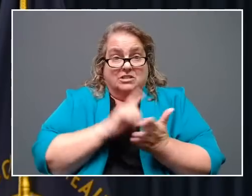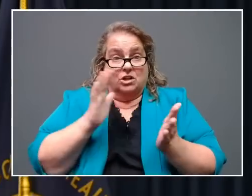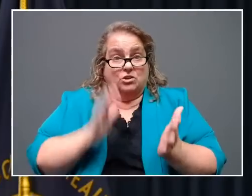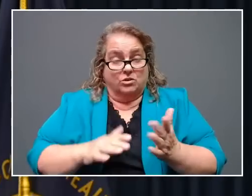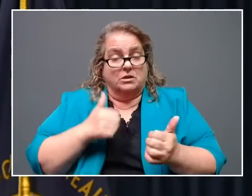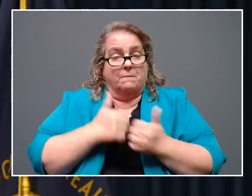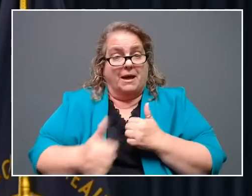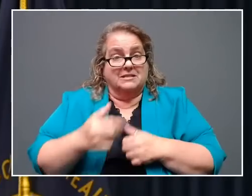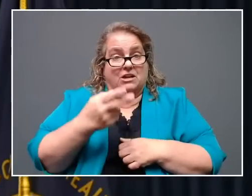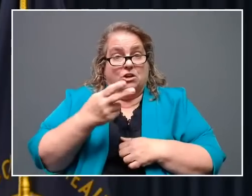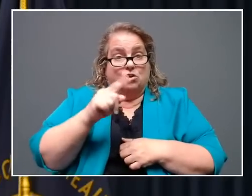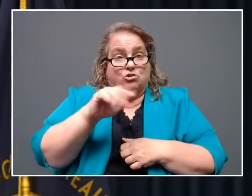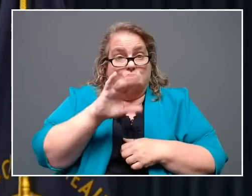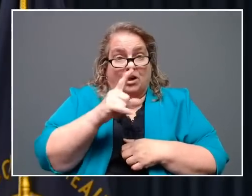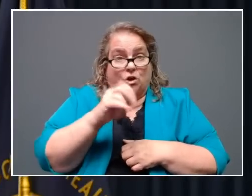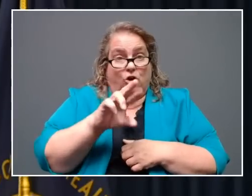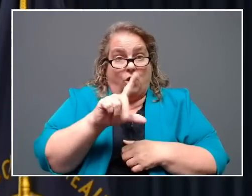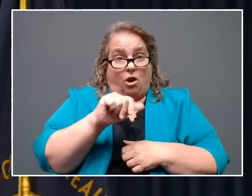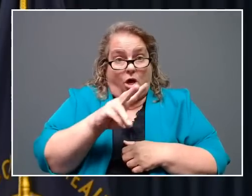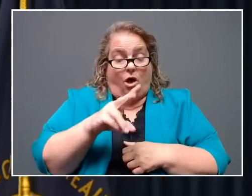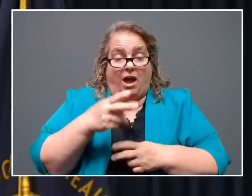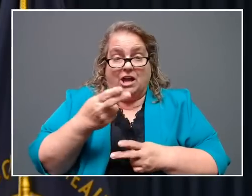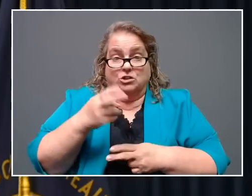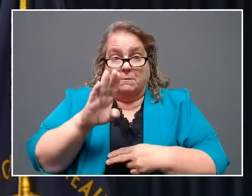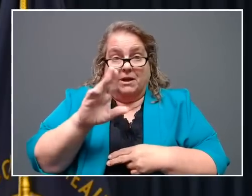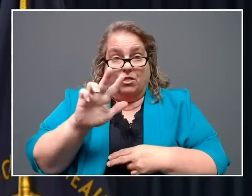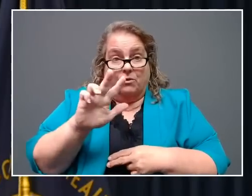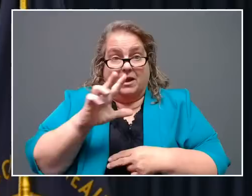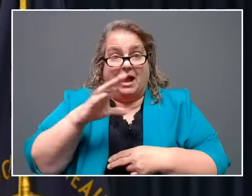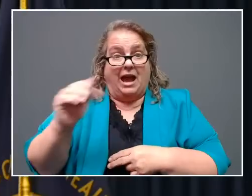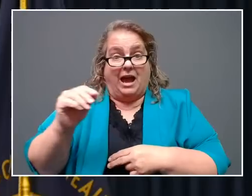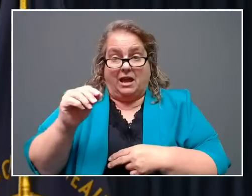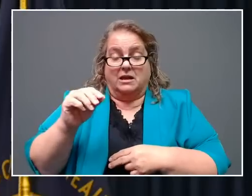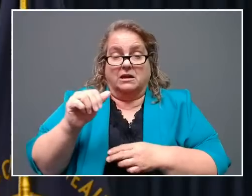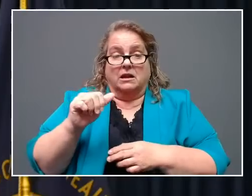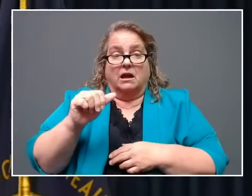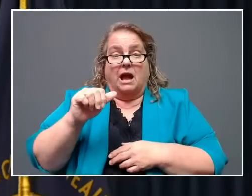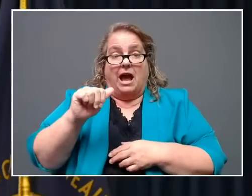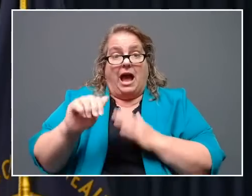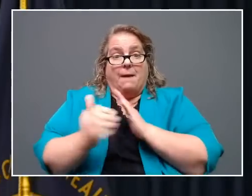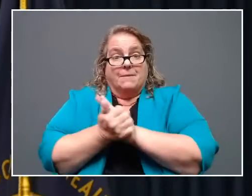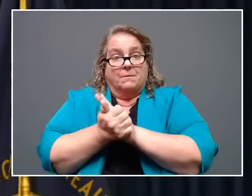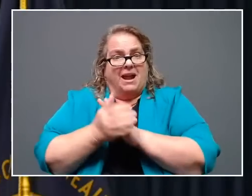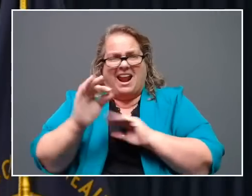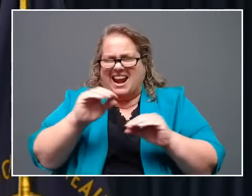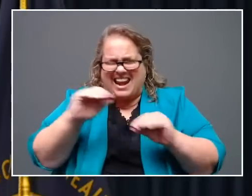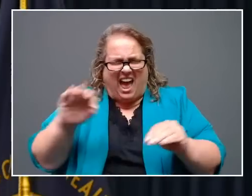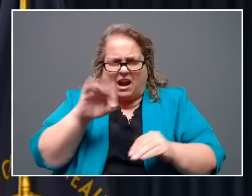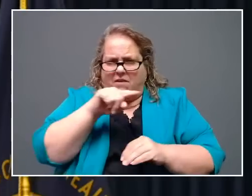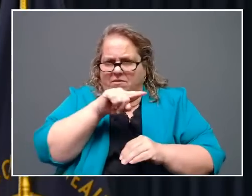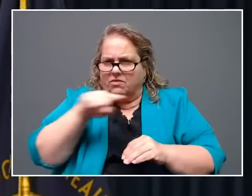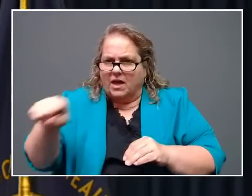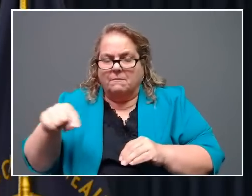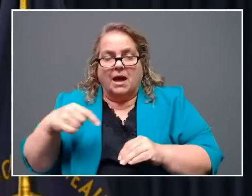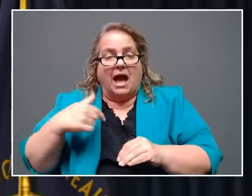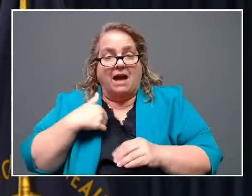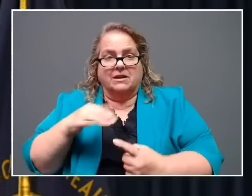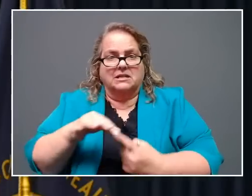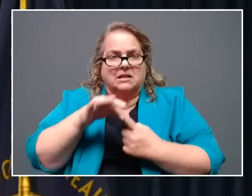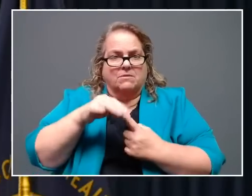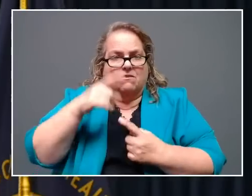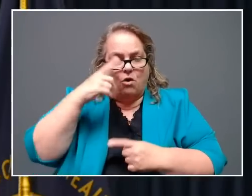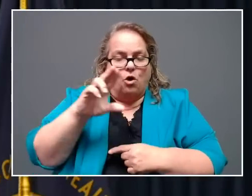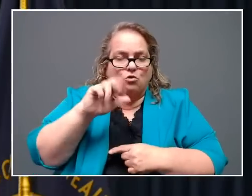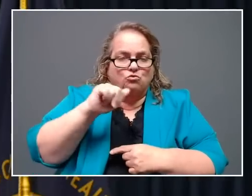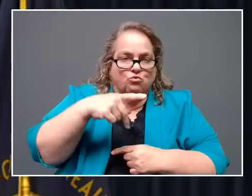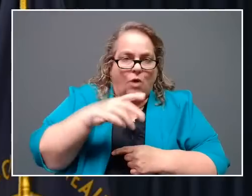put the constitutional amendment on the ballot, and none of them have exceptions for rape and for incest. In fact, in the last